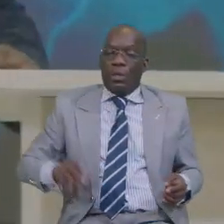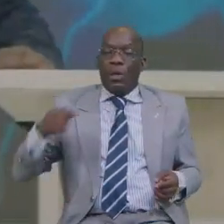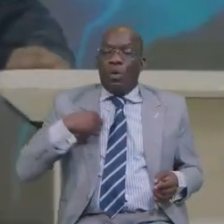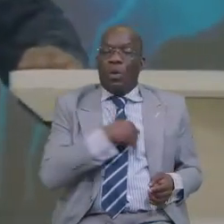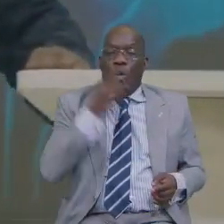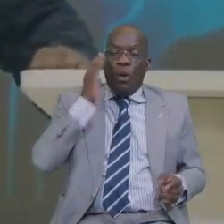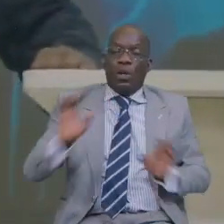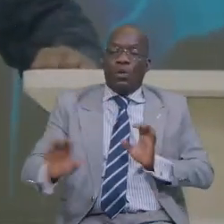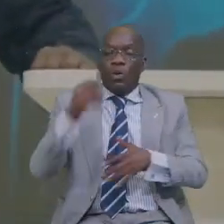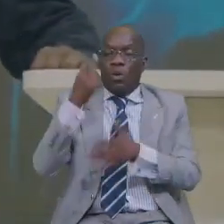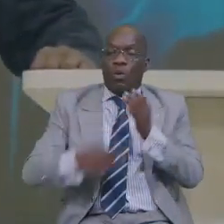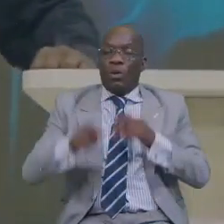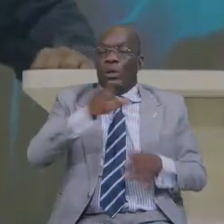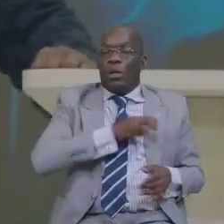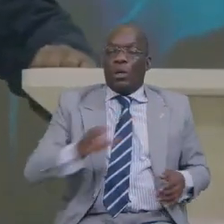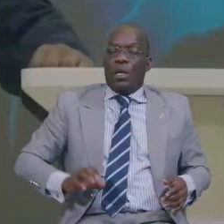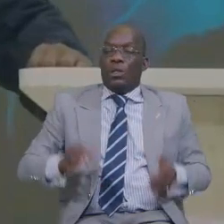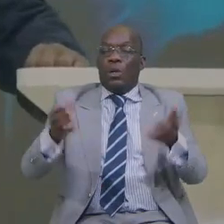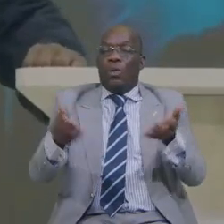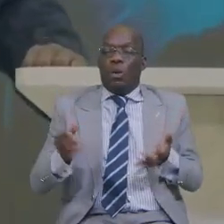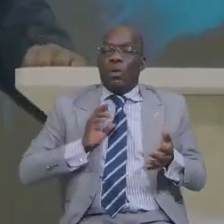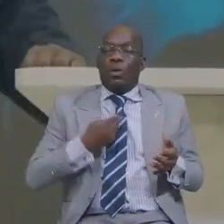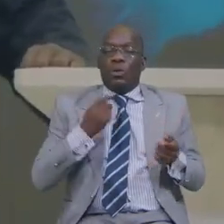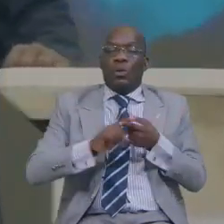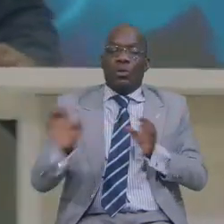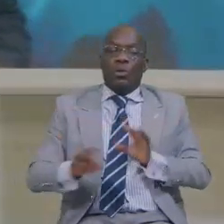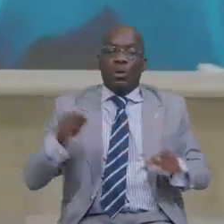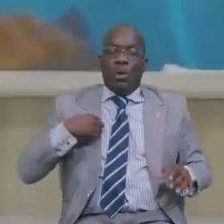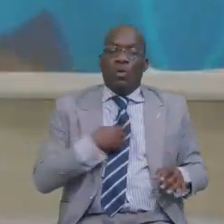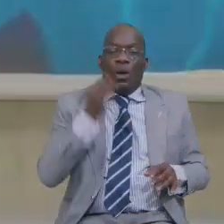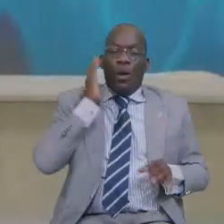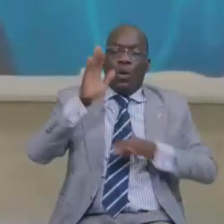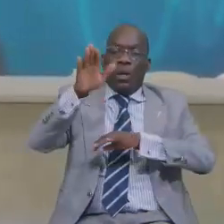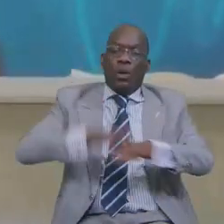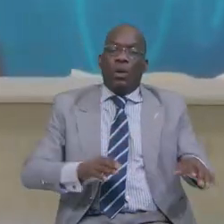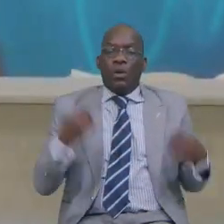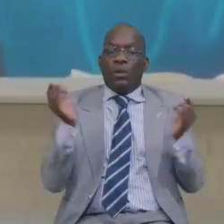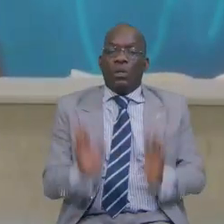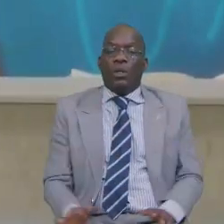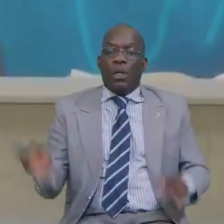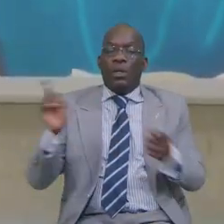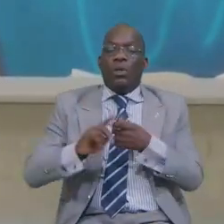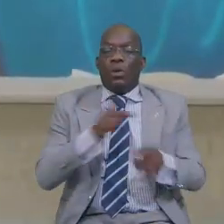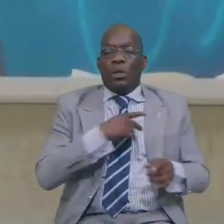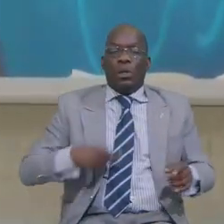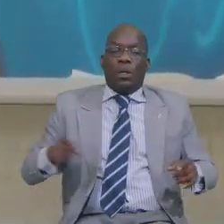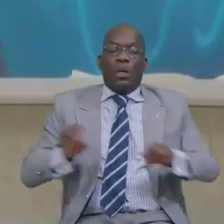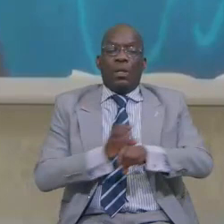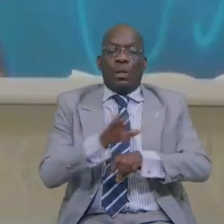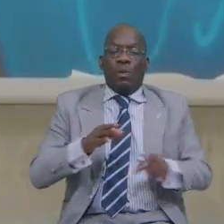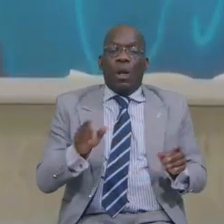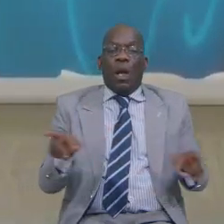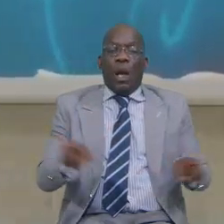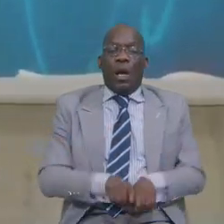do. And we're going to call sinners into the kingdom. As though God did beseech you by us,